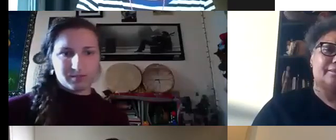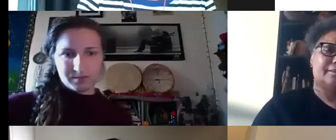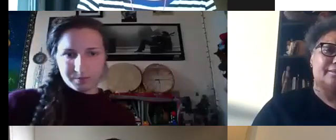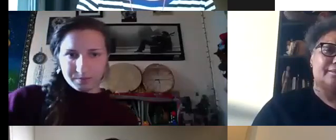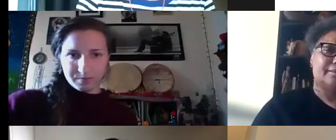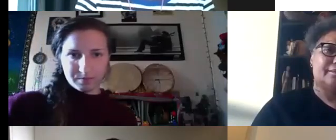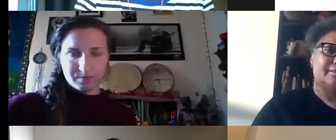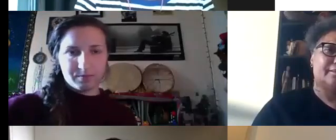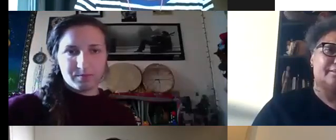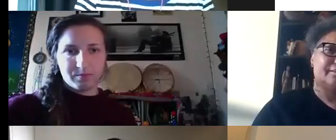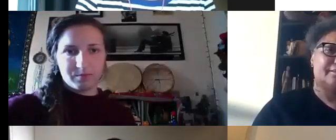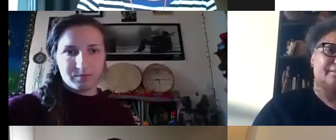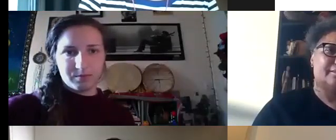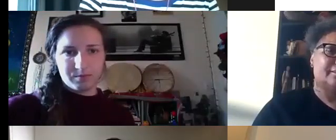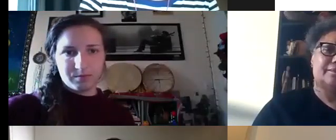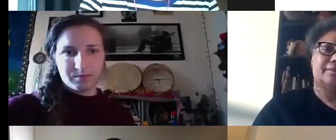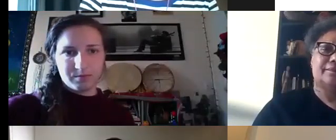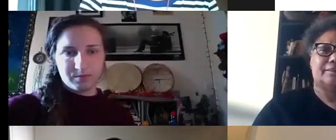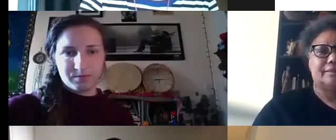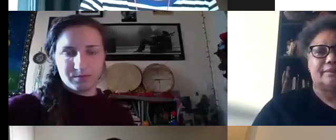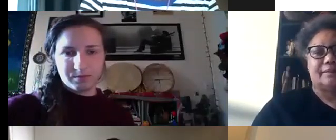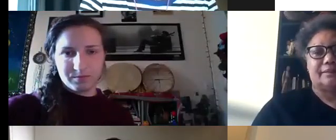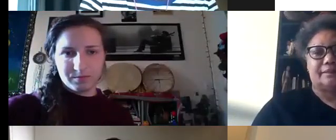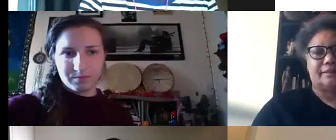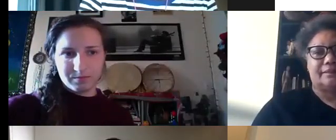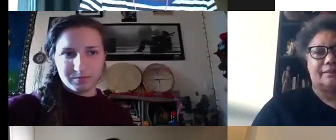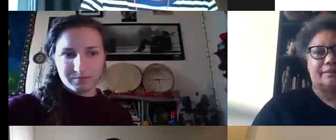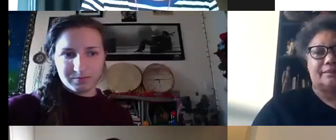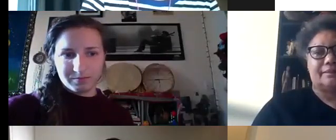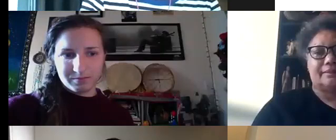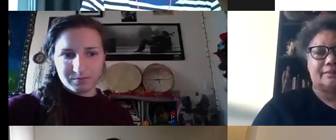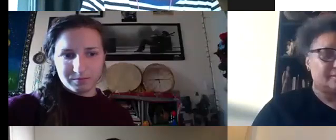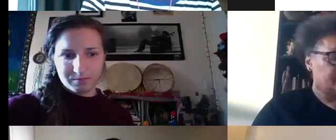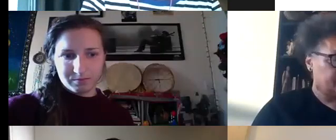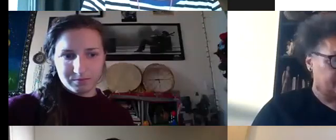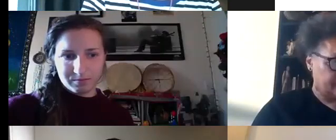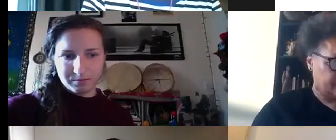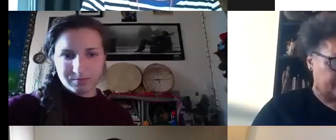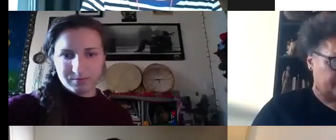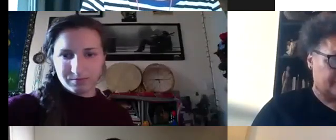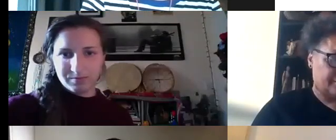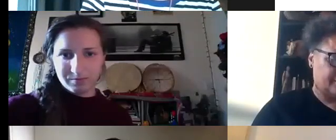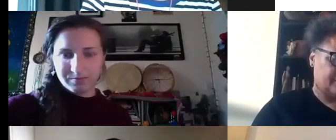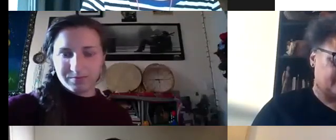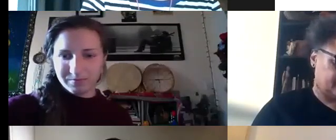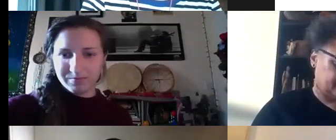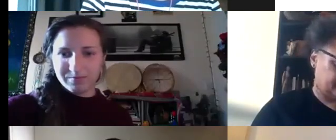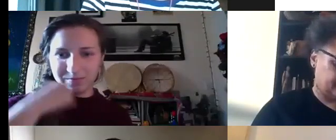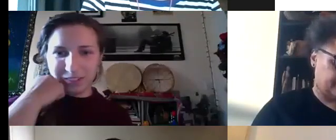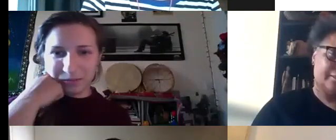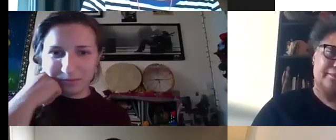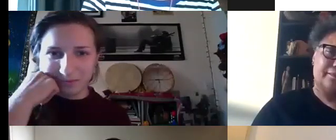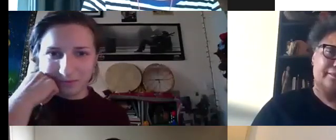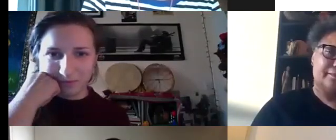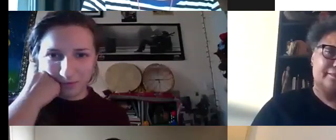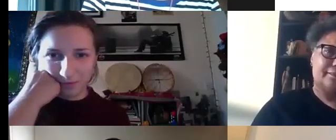2016, Kang was shortlisted for the Simon Blaise Award in Canada. She recently published a poetry book entitled